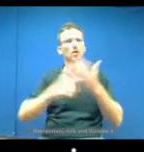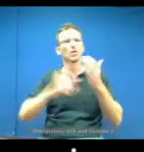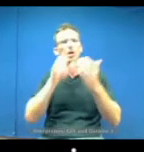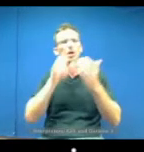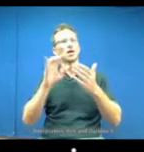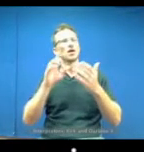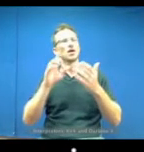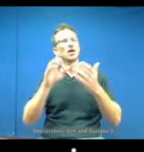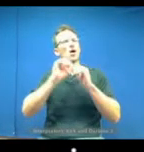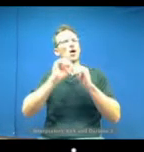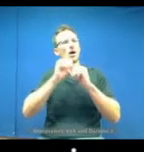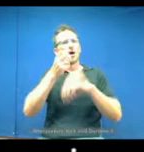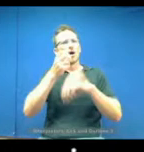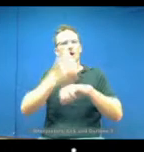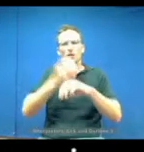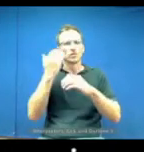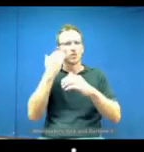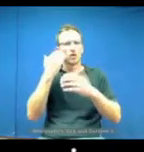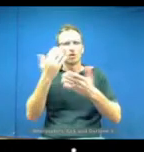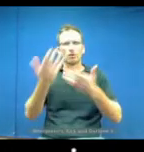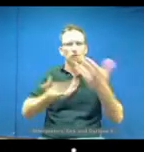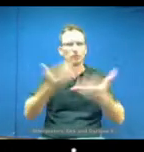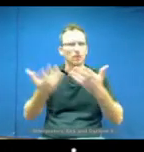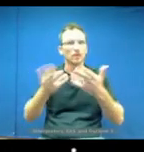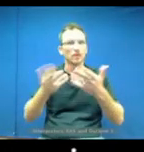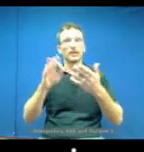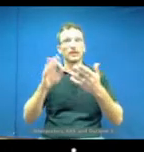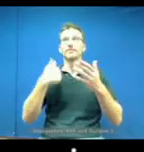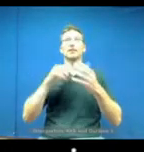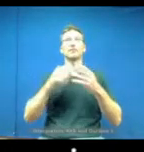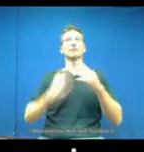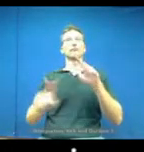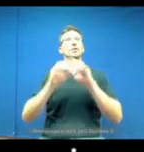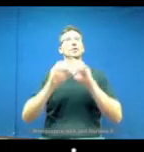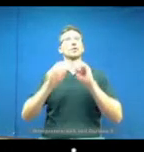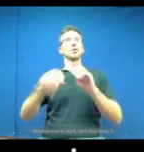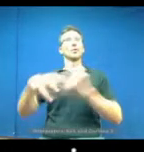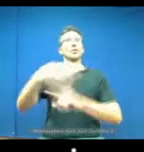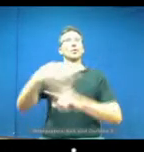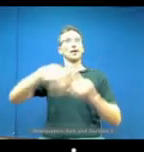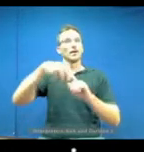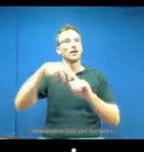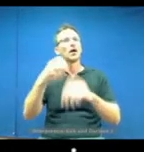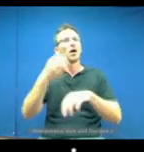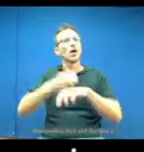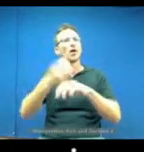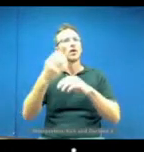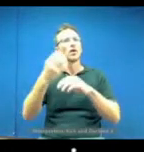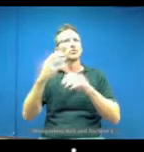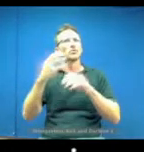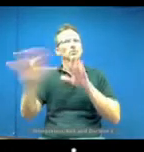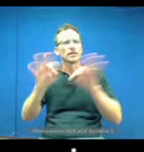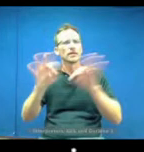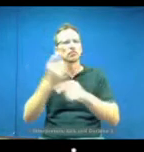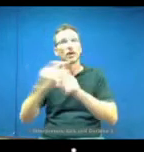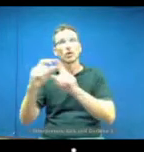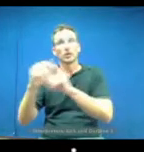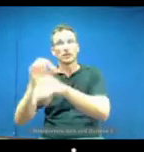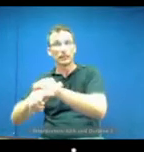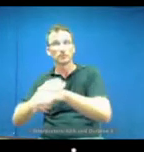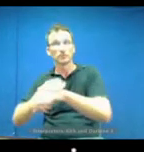the appropriate vocabulary in both languages for some of the statutory features,